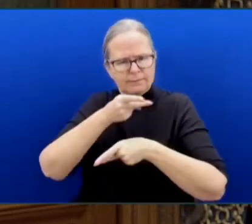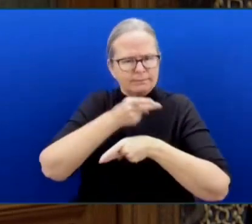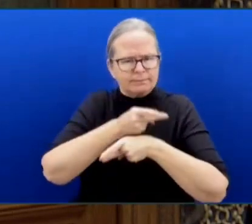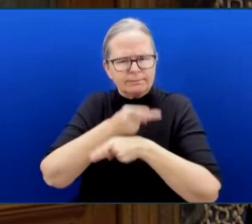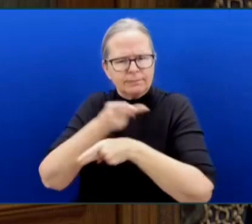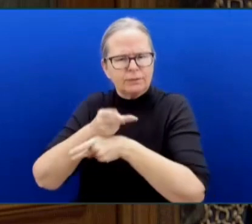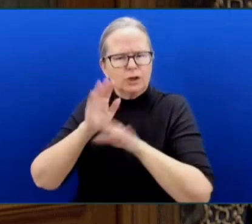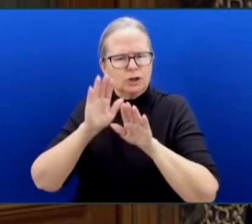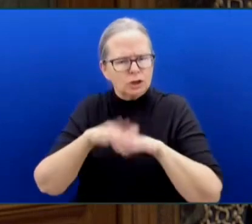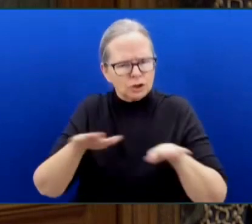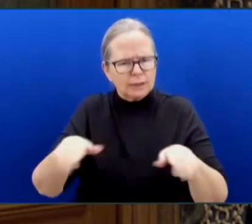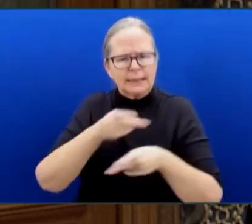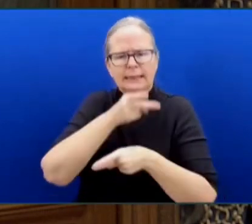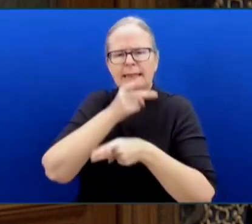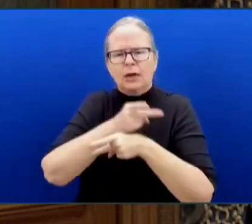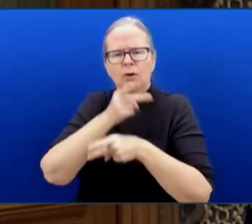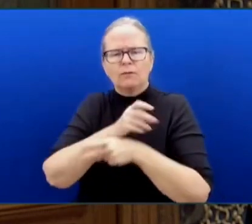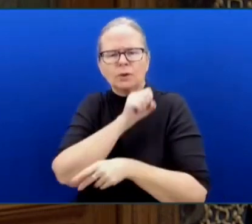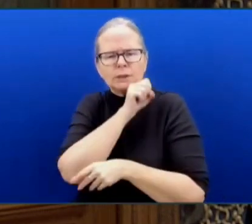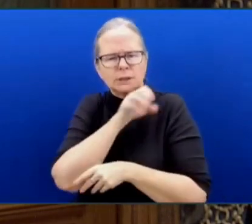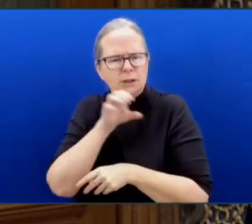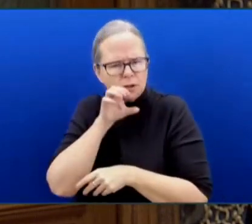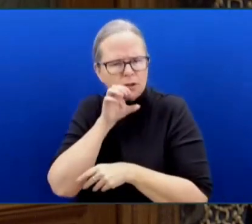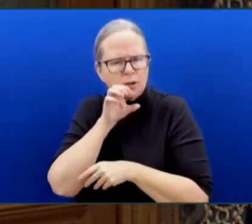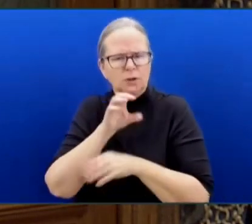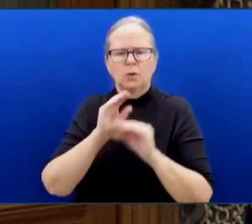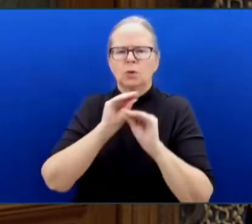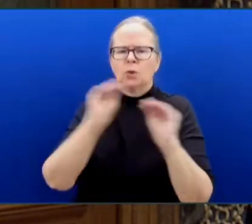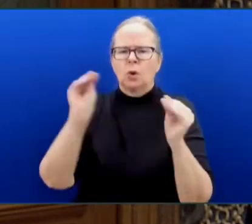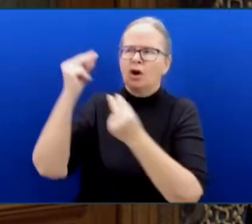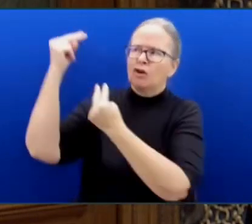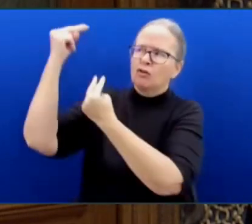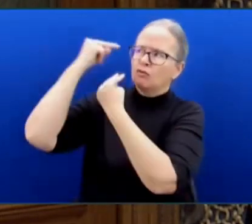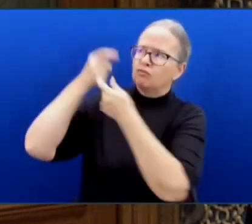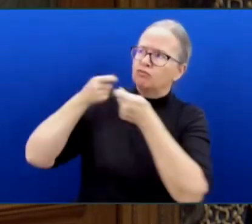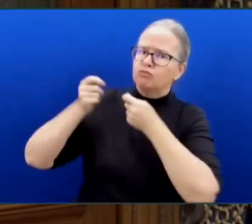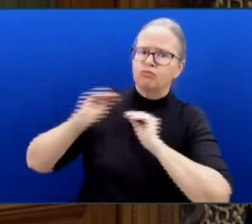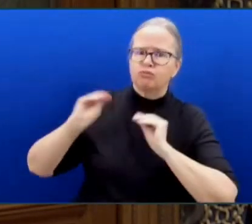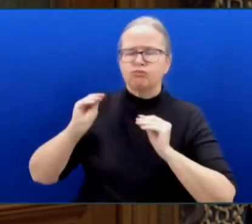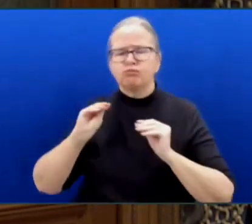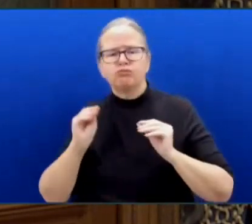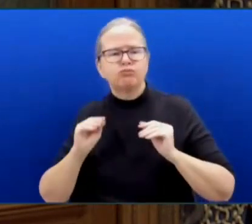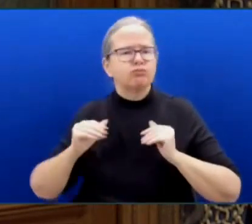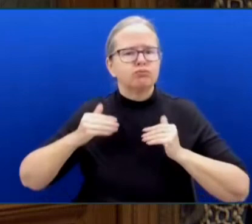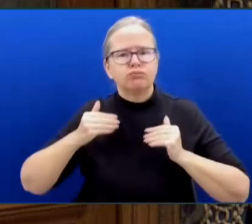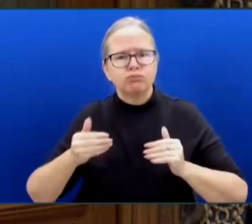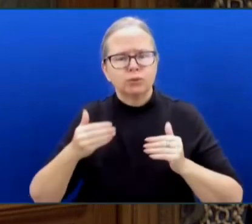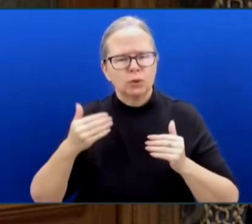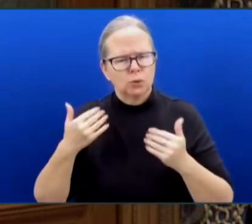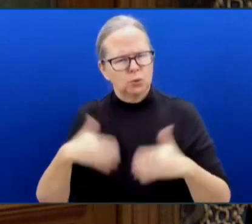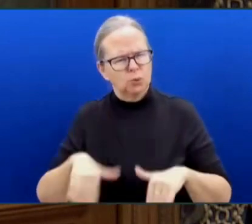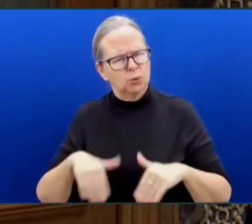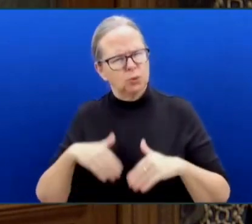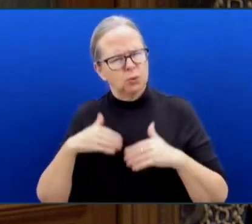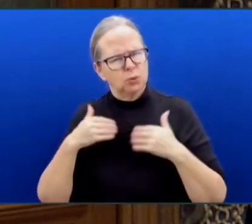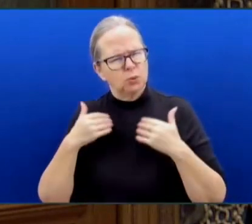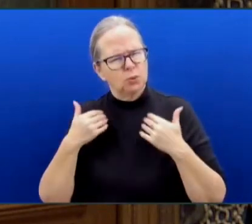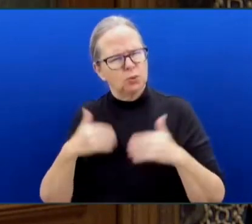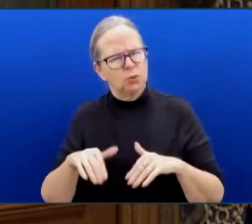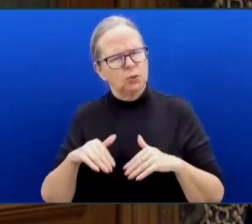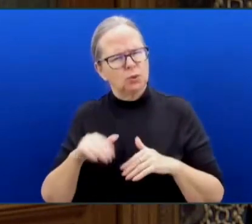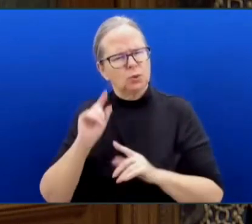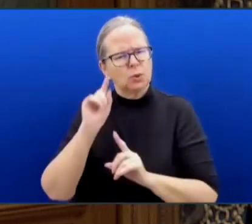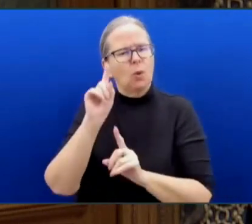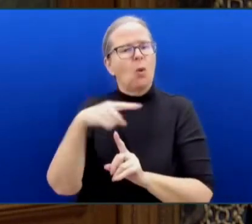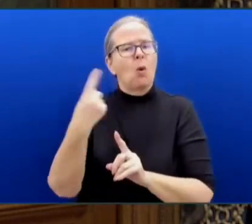industry? Only the most vulnerable children in our province to get that kind of special treatment, Mr. Speaker. And it's not a kind of